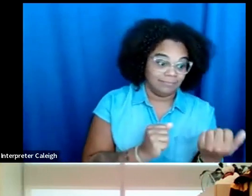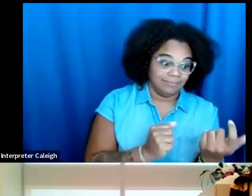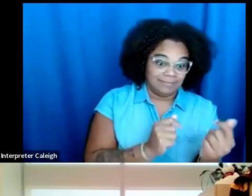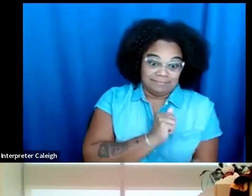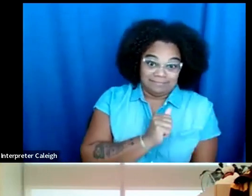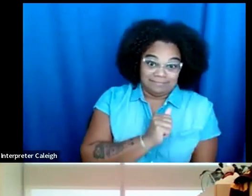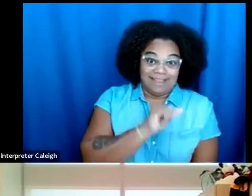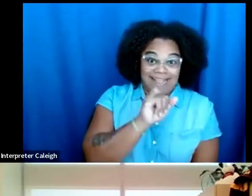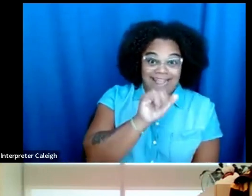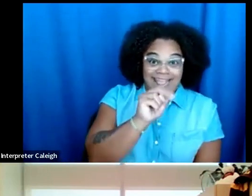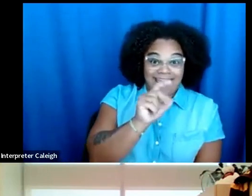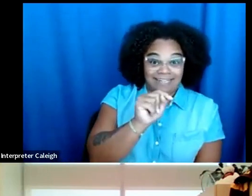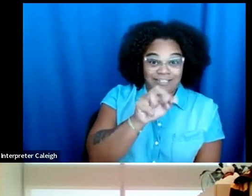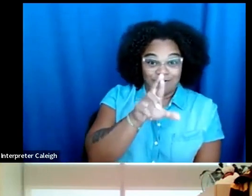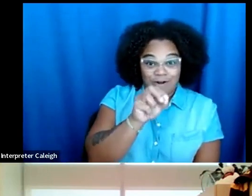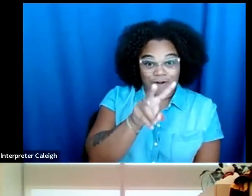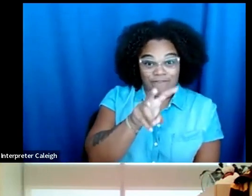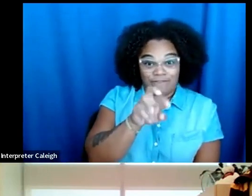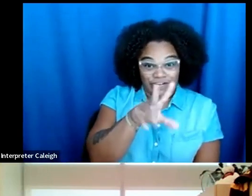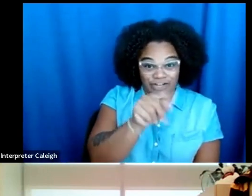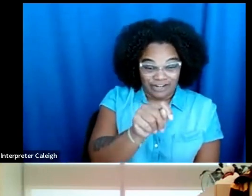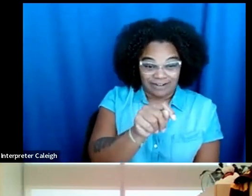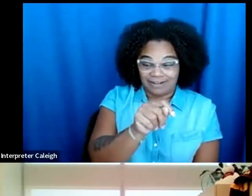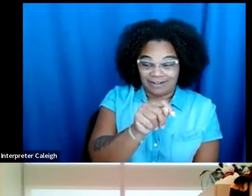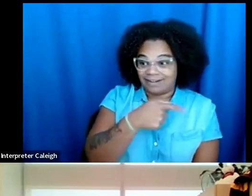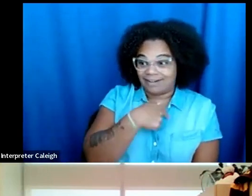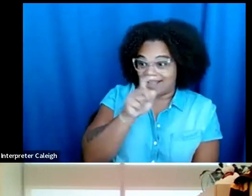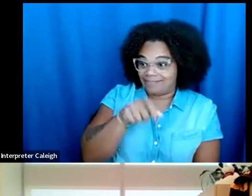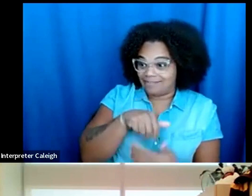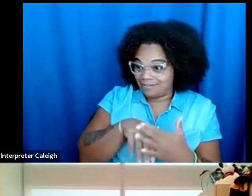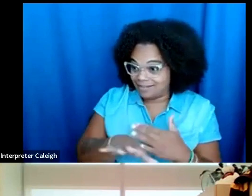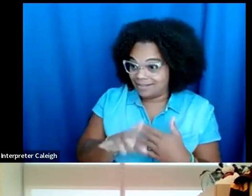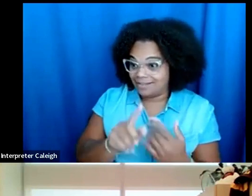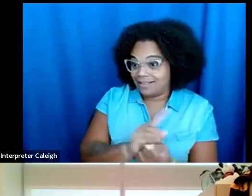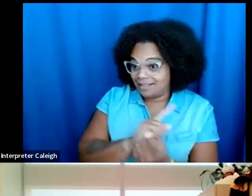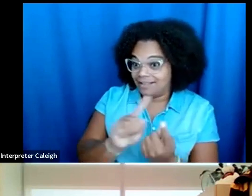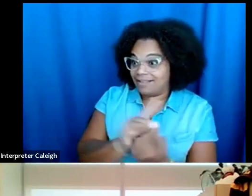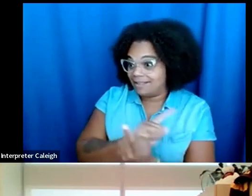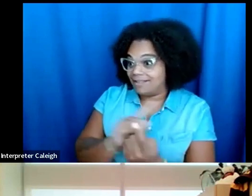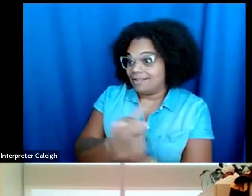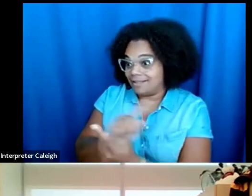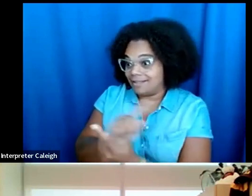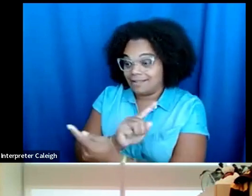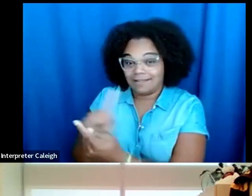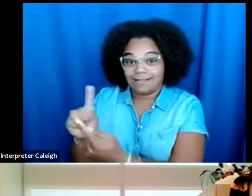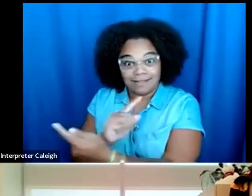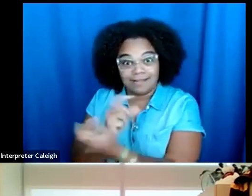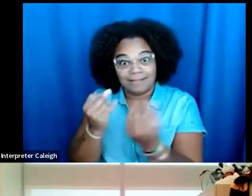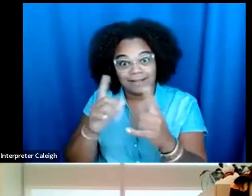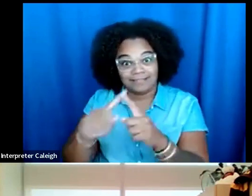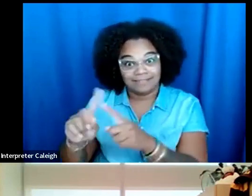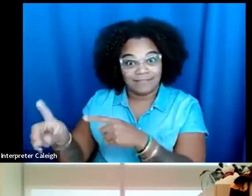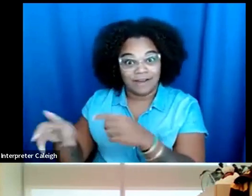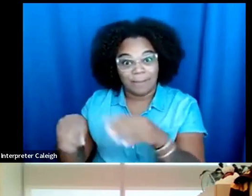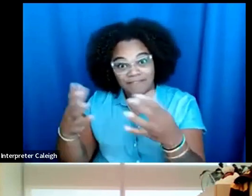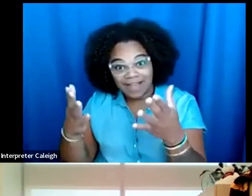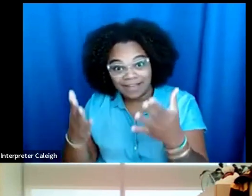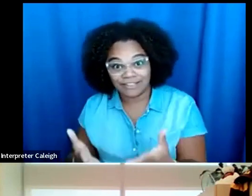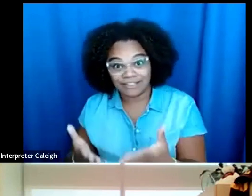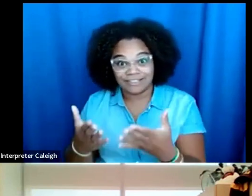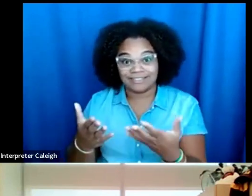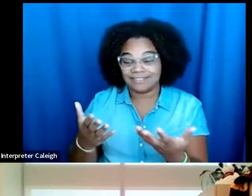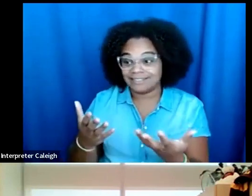introvert and feeling like, you know, I'm coming in and I'm meeting all of these caregiver or providers at